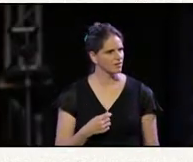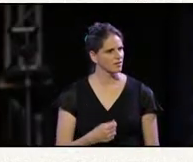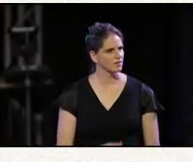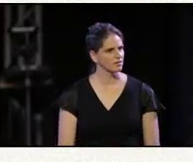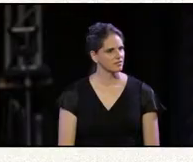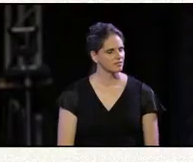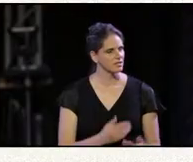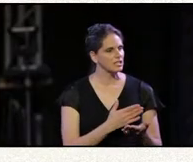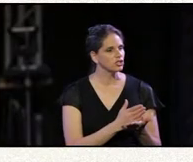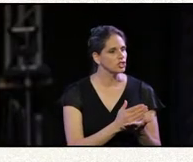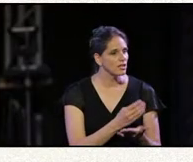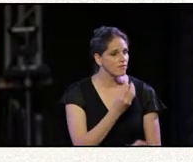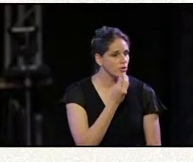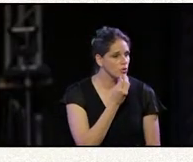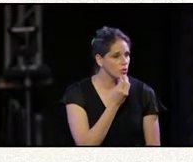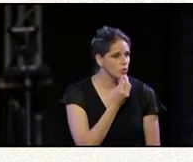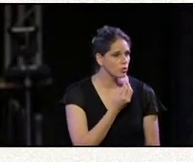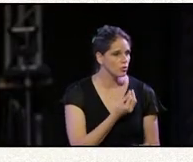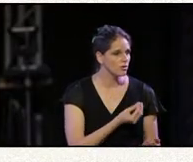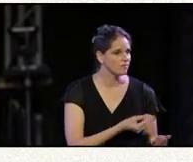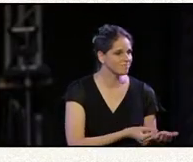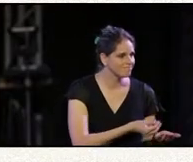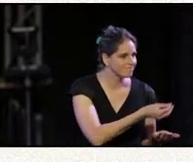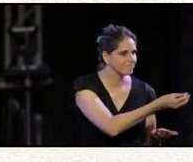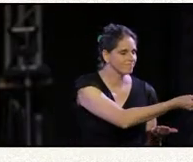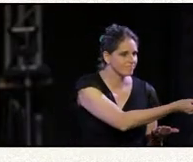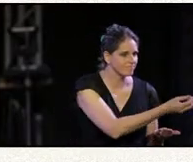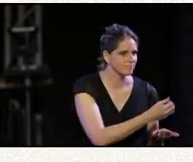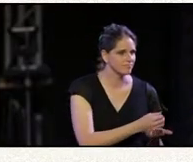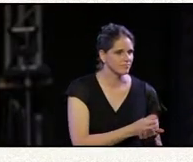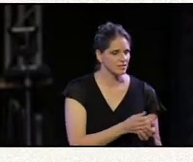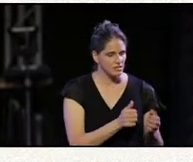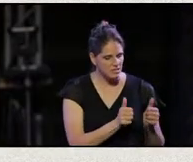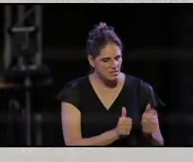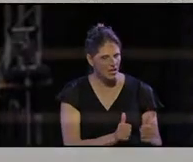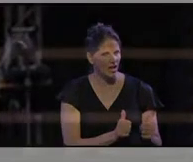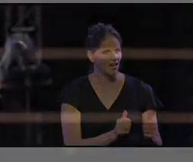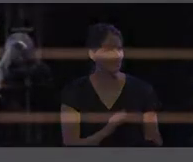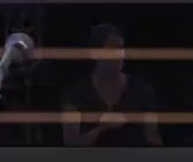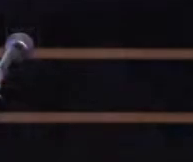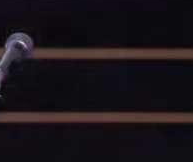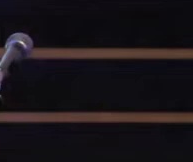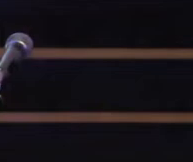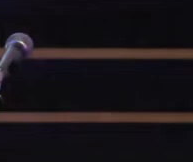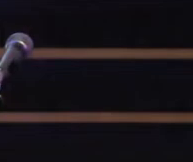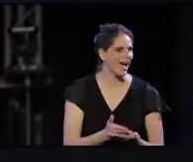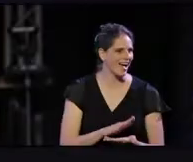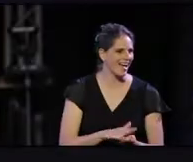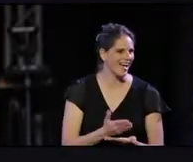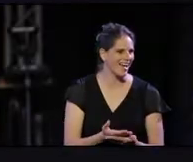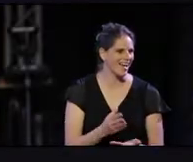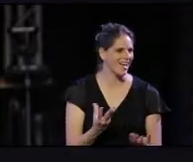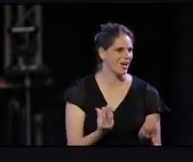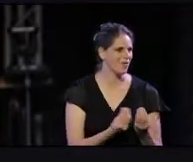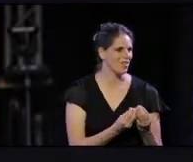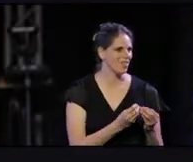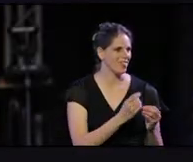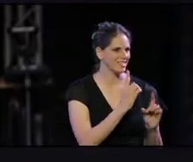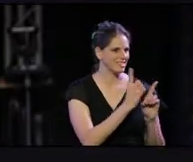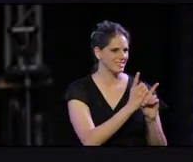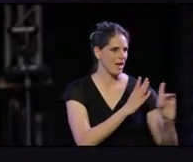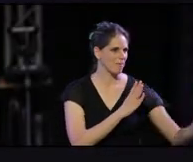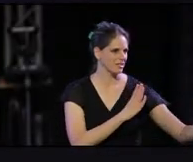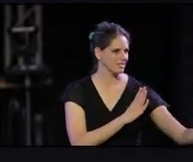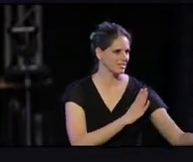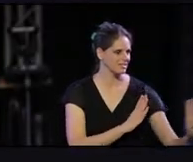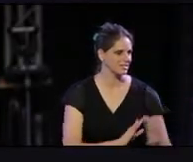He shares food with people. He sits down and has a fish bra with his disciples.